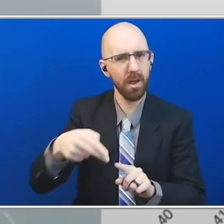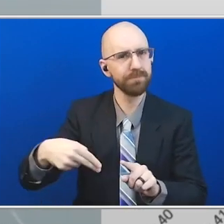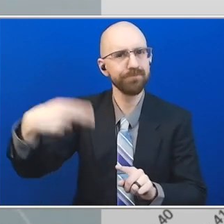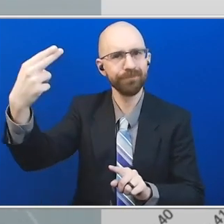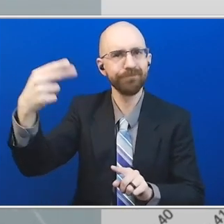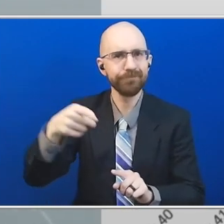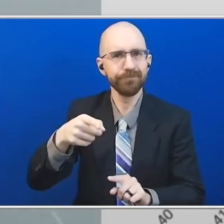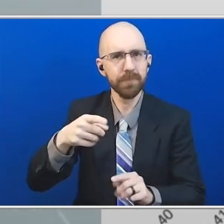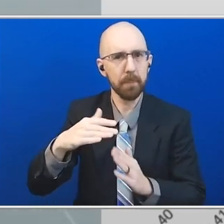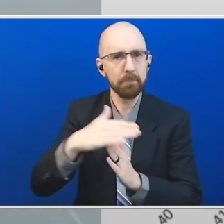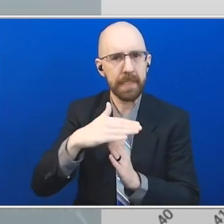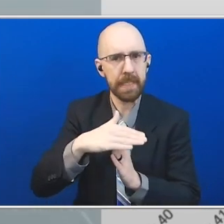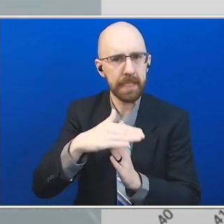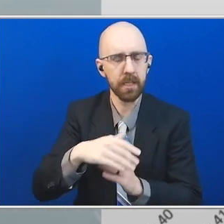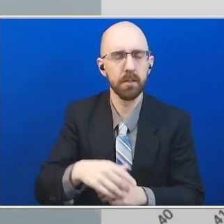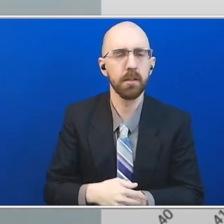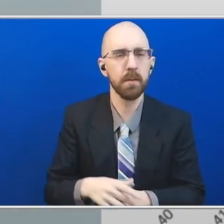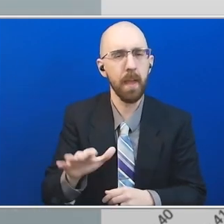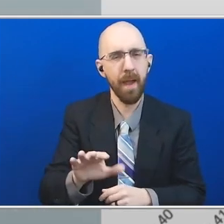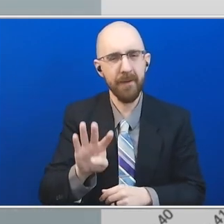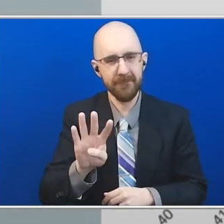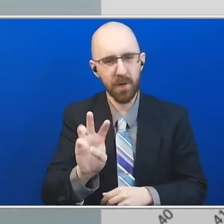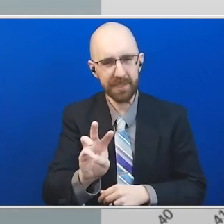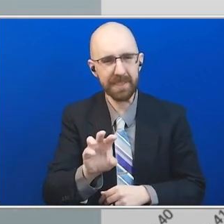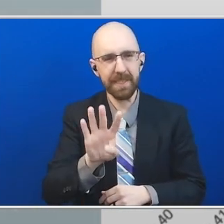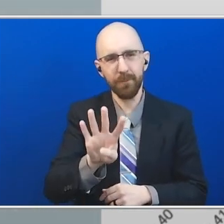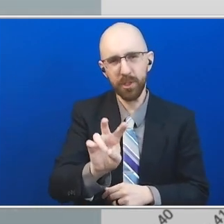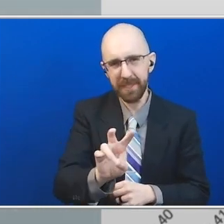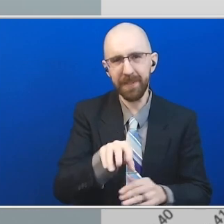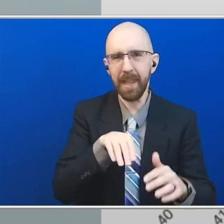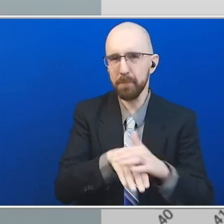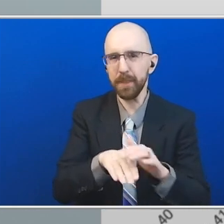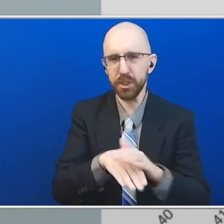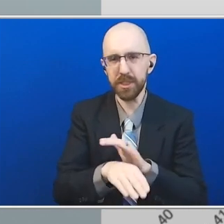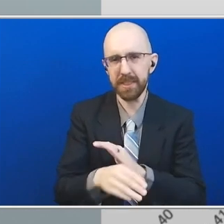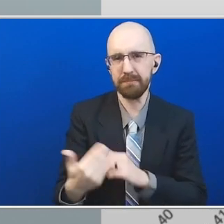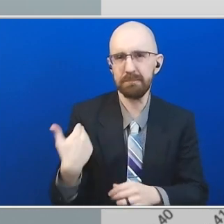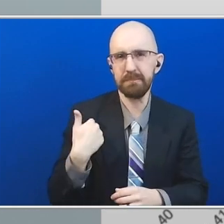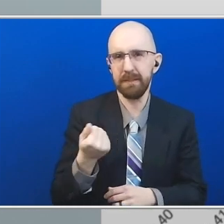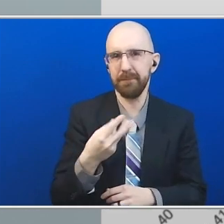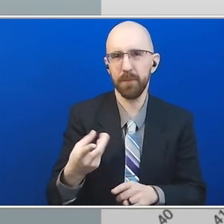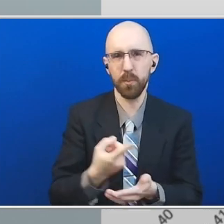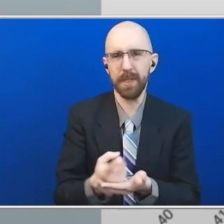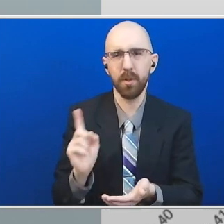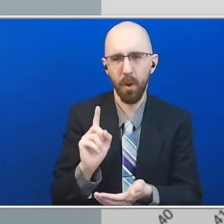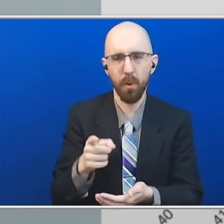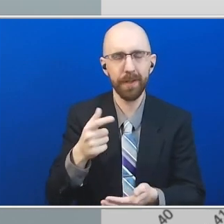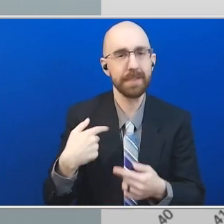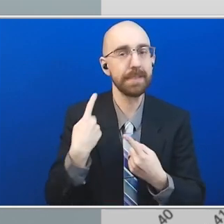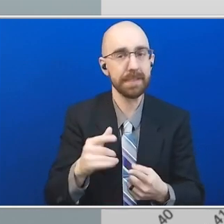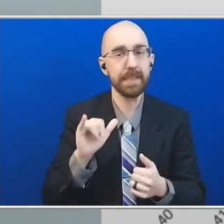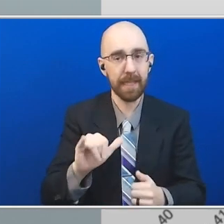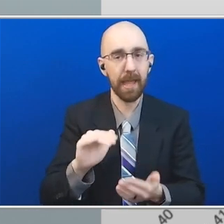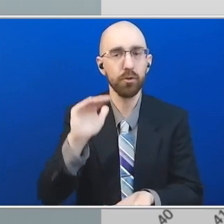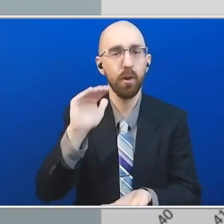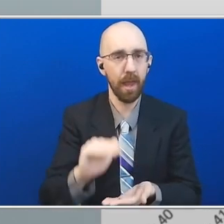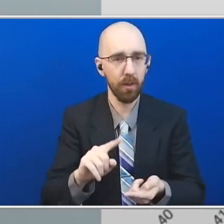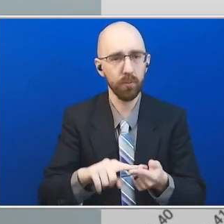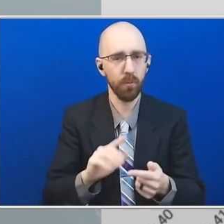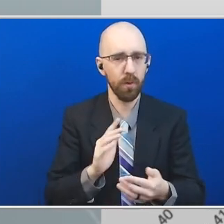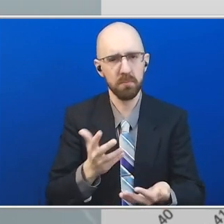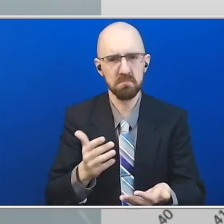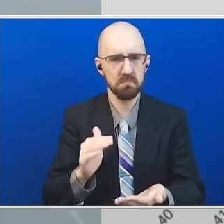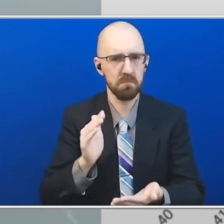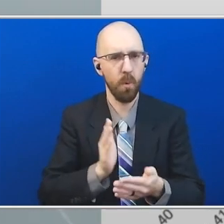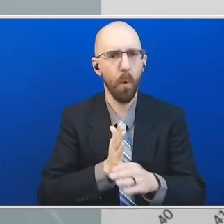out at around 46 or 47 admissions a couple weeks ago. It has since gone down to over 40 admissions